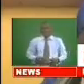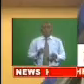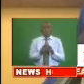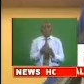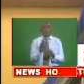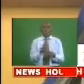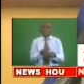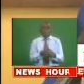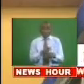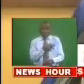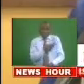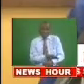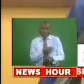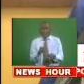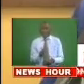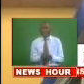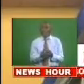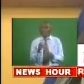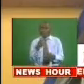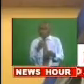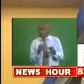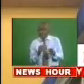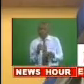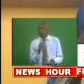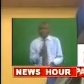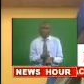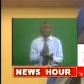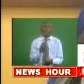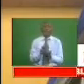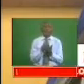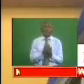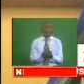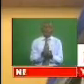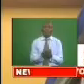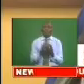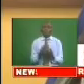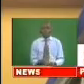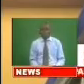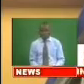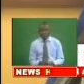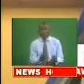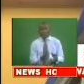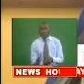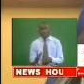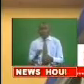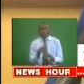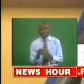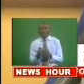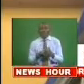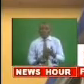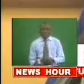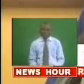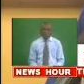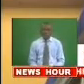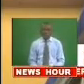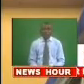three scans during the pregnancy can detect anything wrong if possible. So either you psychologically prepare yourself for it, or what